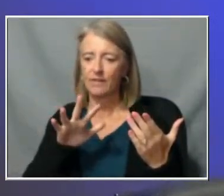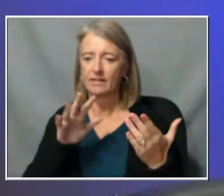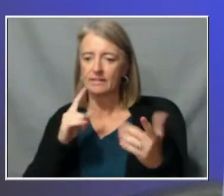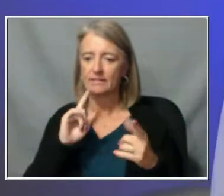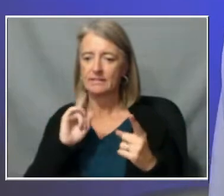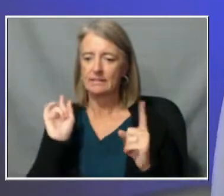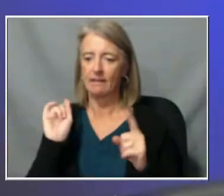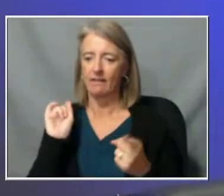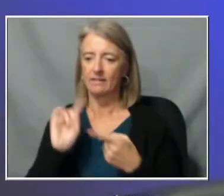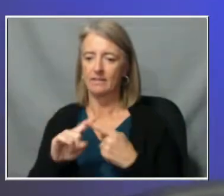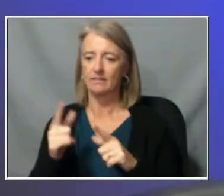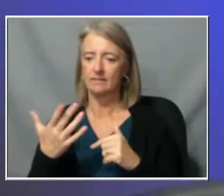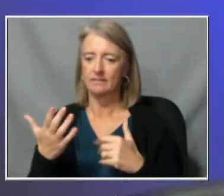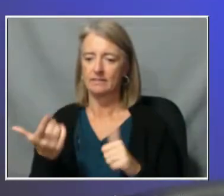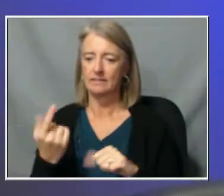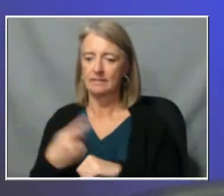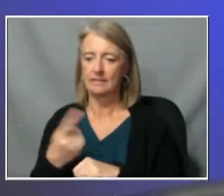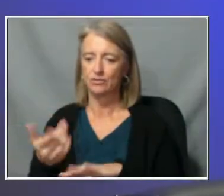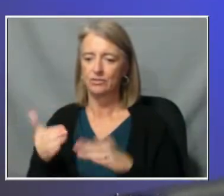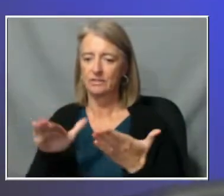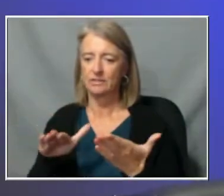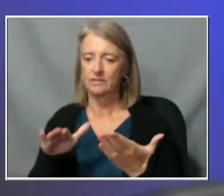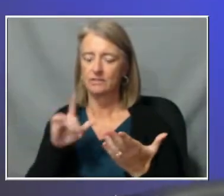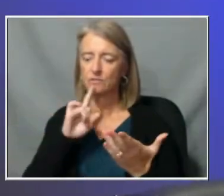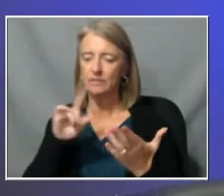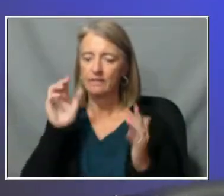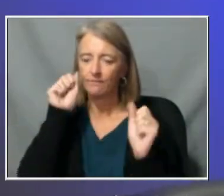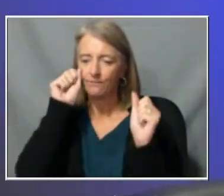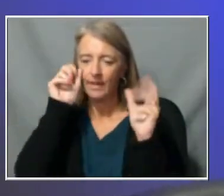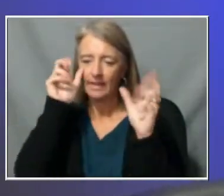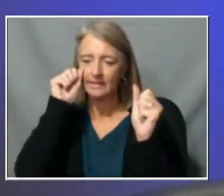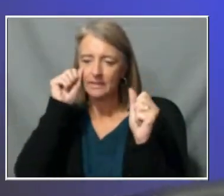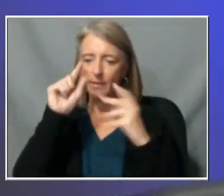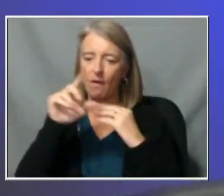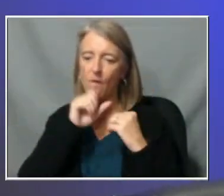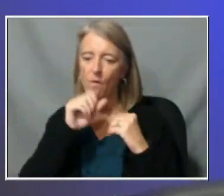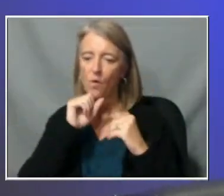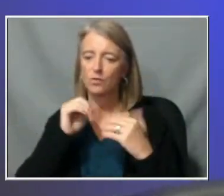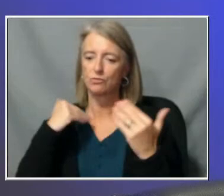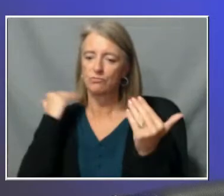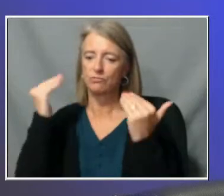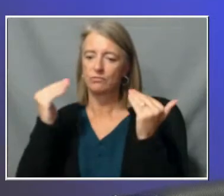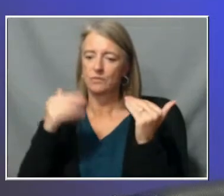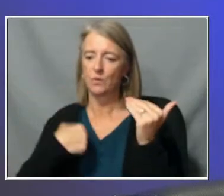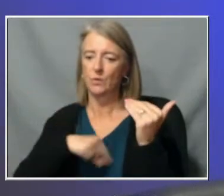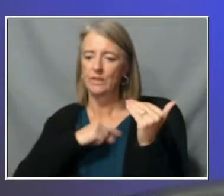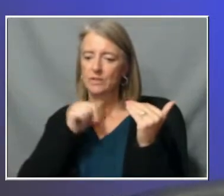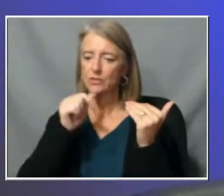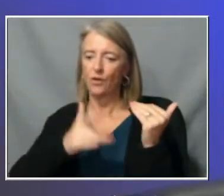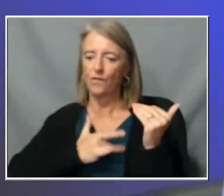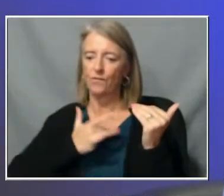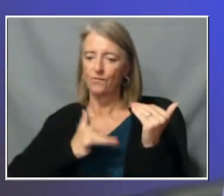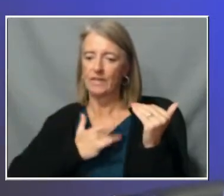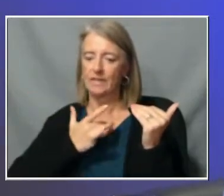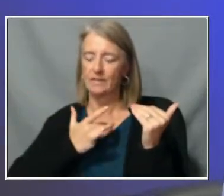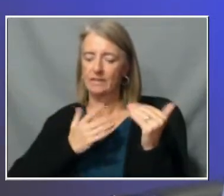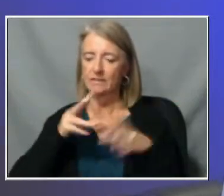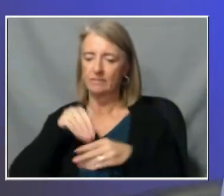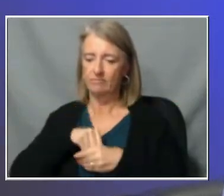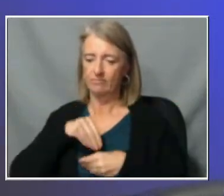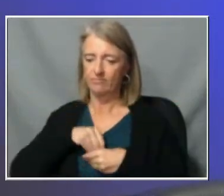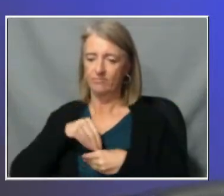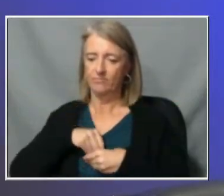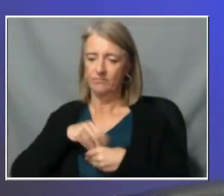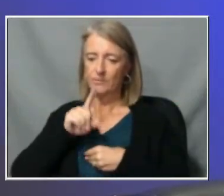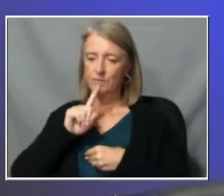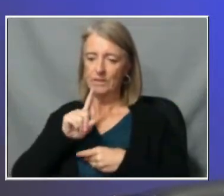that is, I think, a fascinating thing about older adults. We don't feel. How we feel inside is a really good